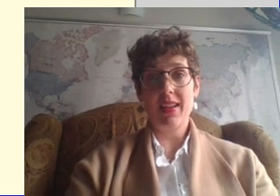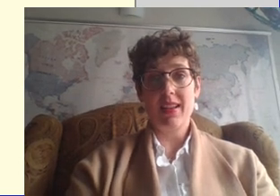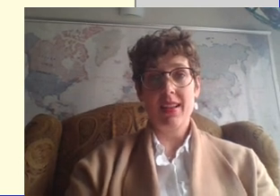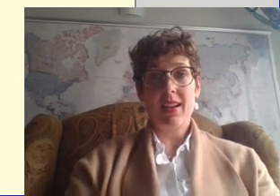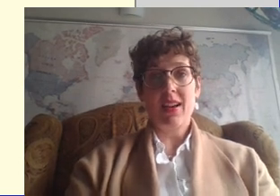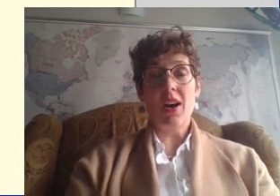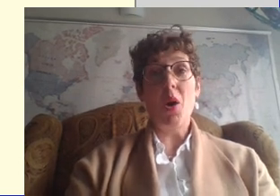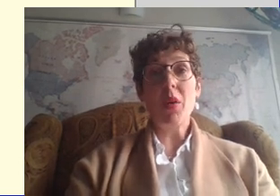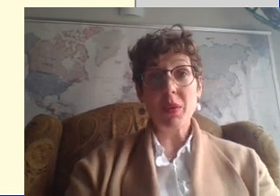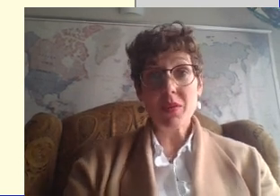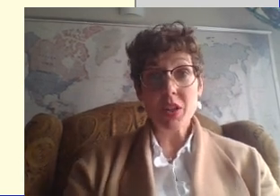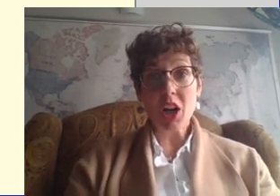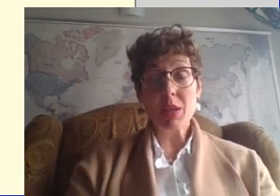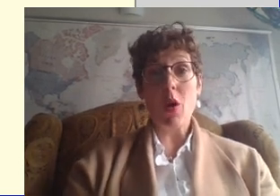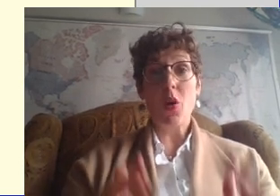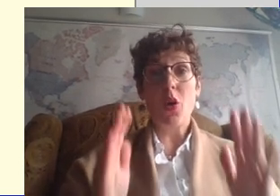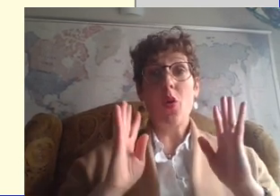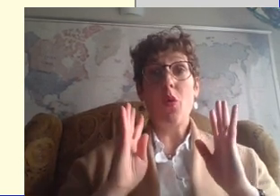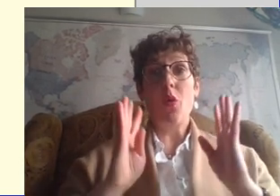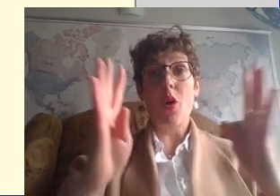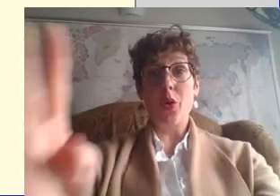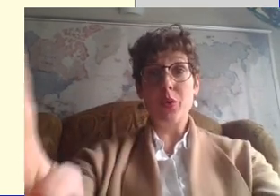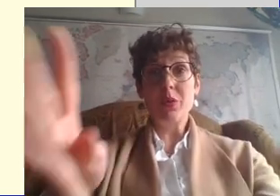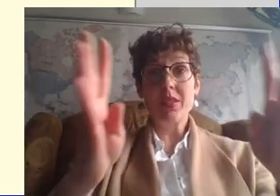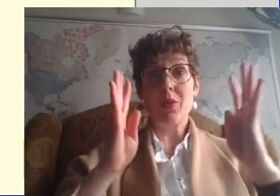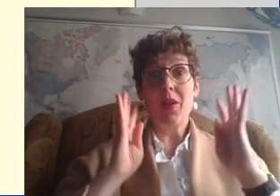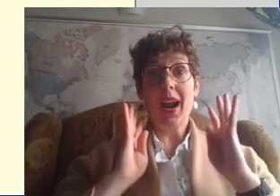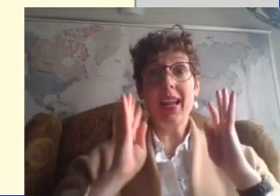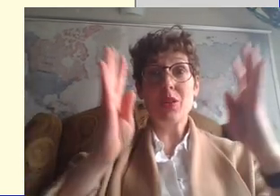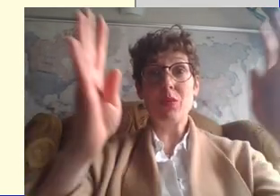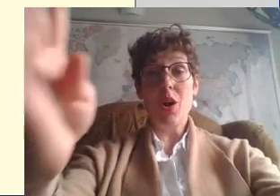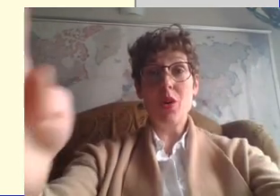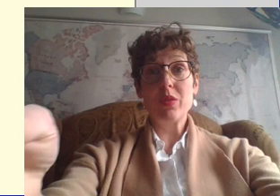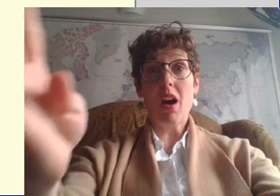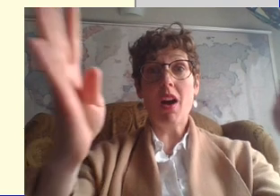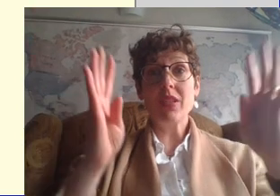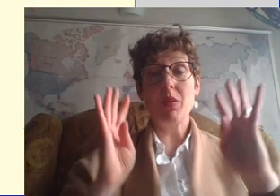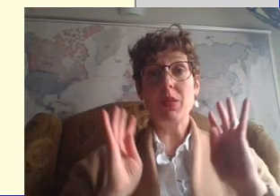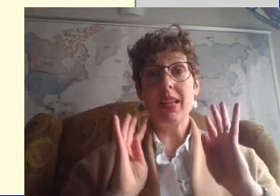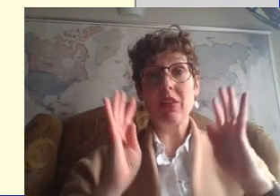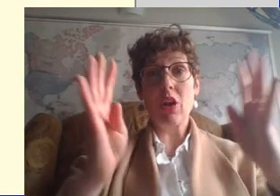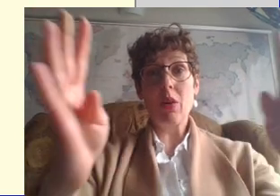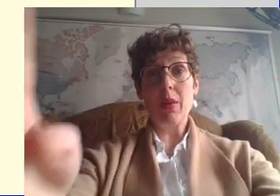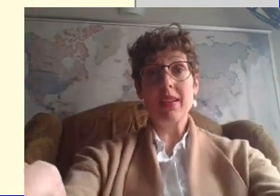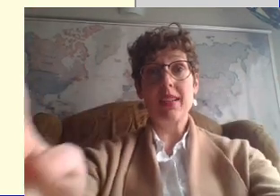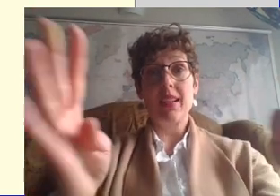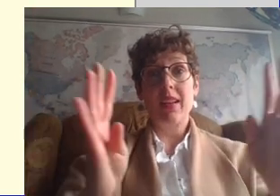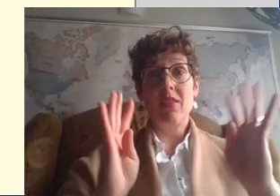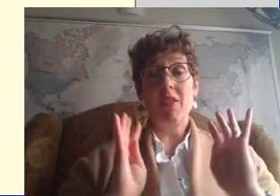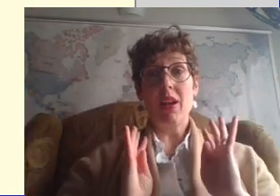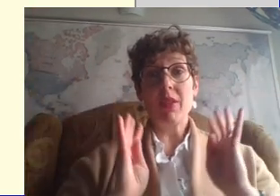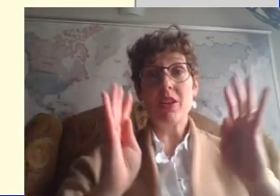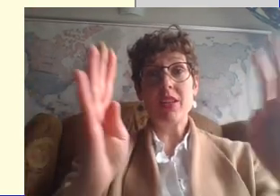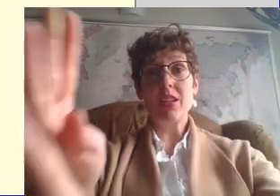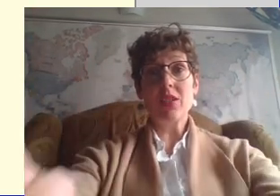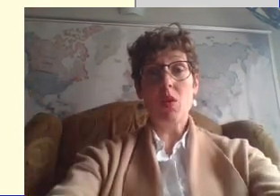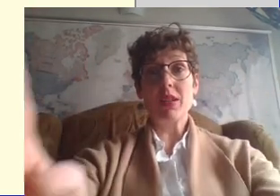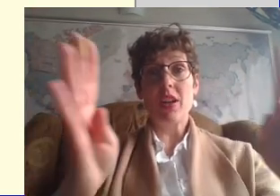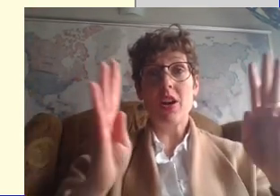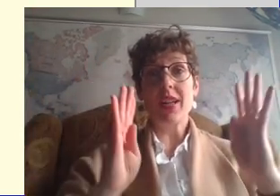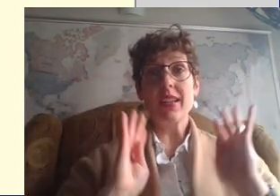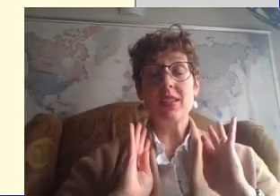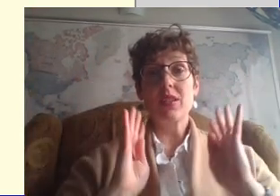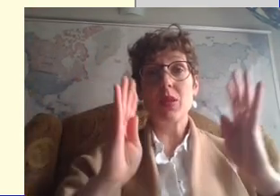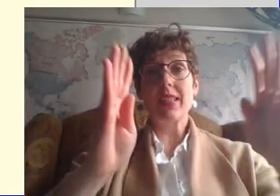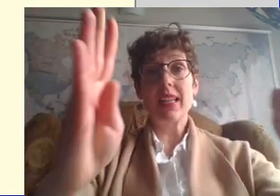recently. Oh, and we talked about rows, right? Rows, often when we sit on the carpet for foundations or